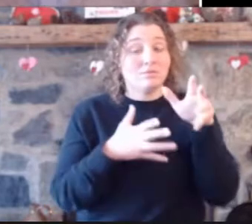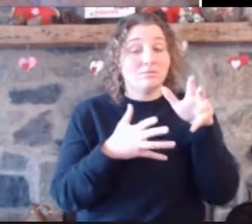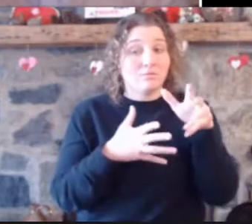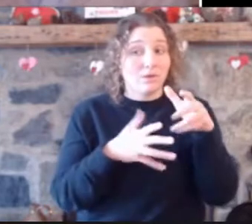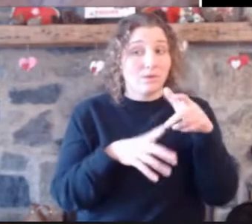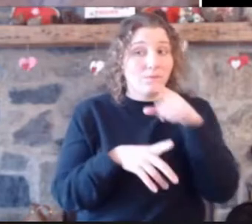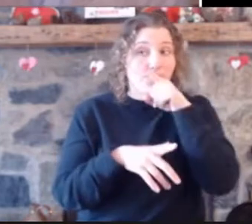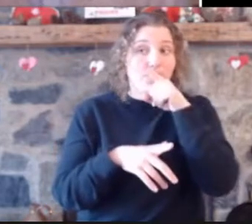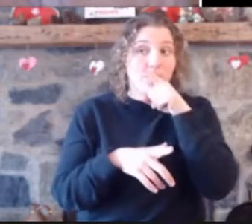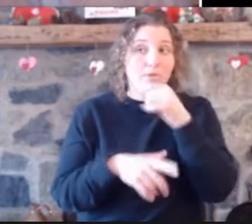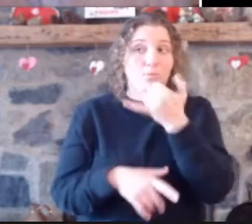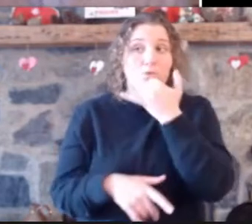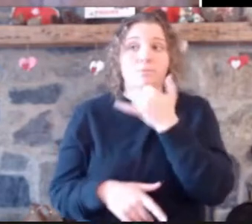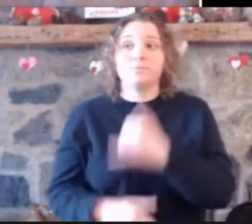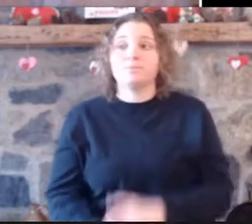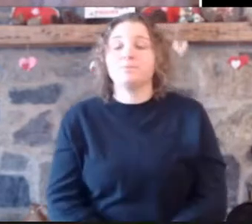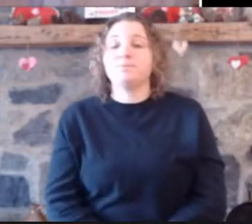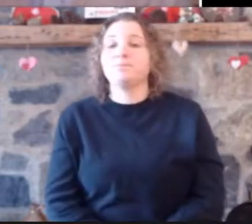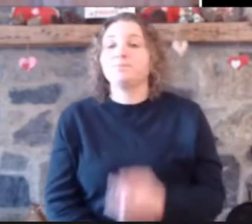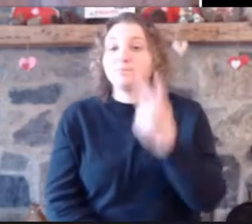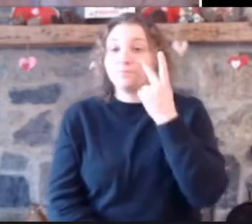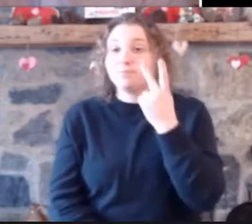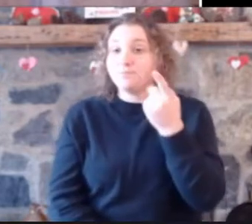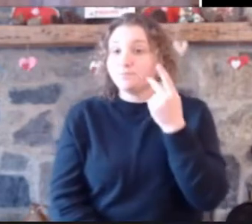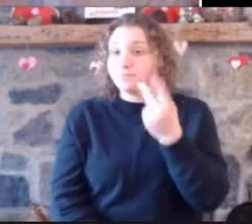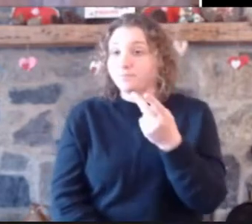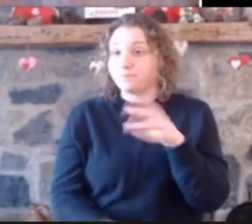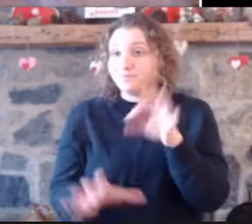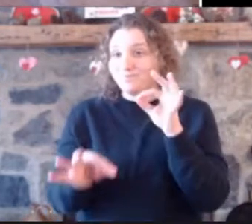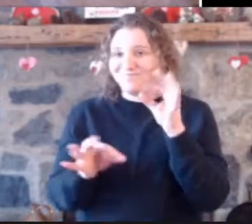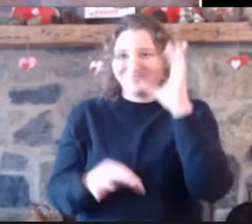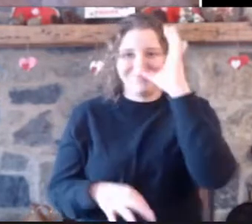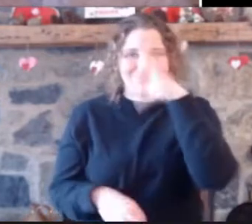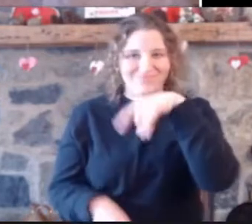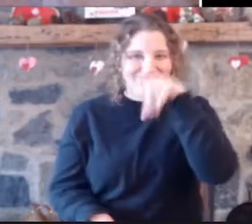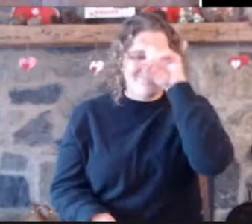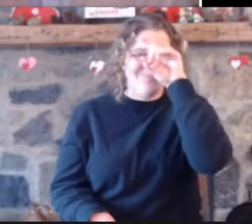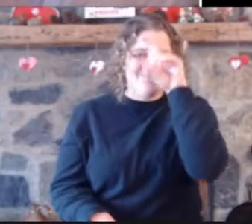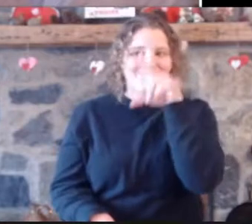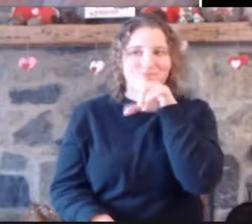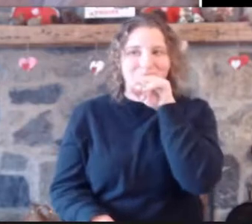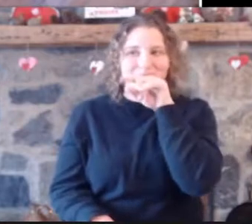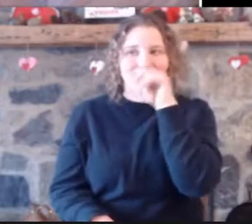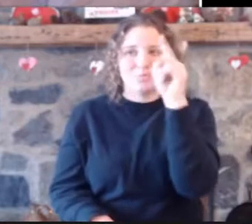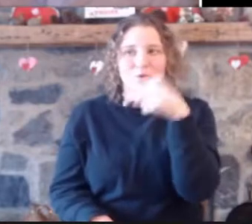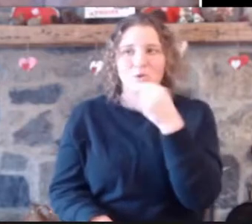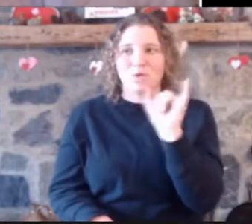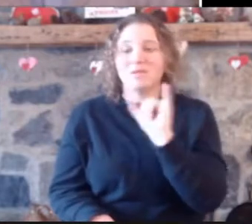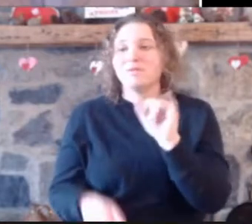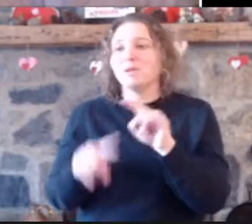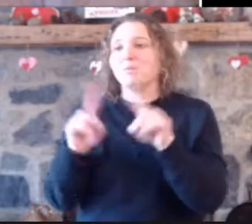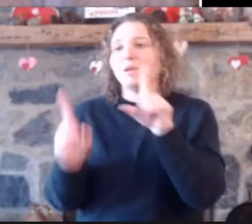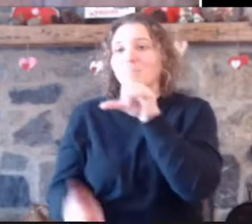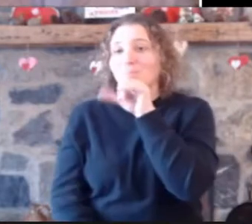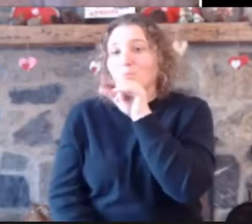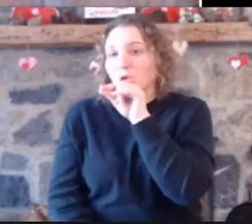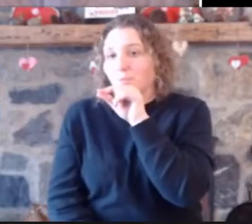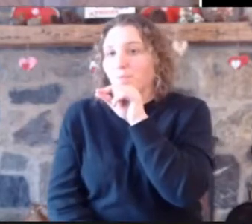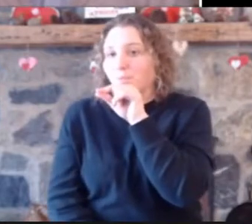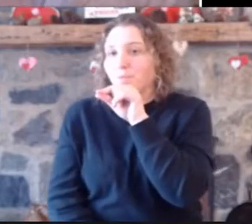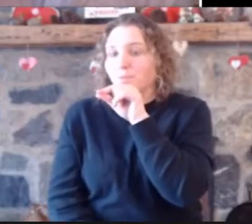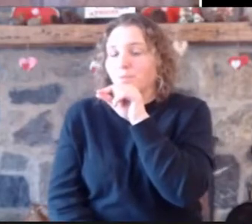as a supposed missing link. So what do we find? Yes, we find some strange birds, and they are different than what we have, but we only find them after their kind.